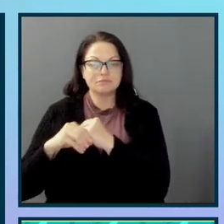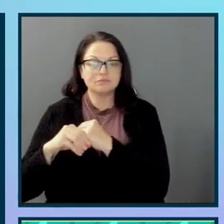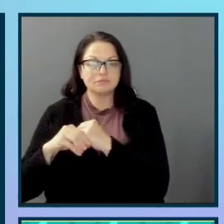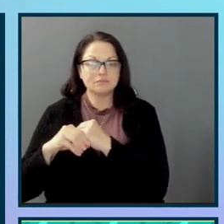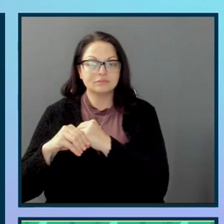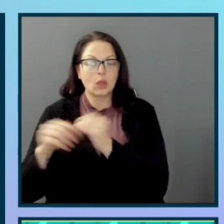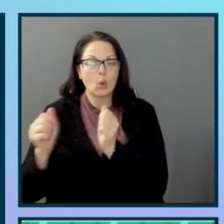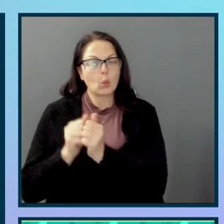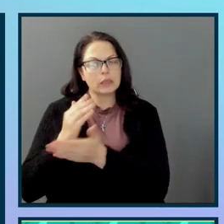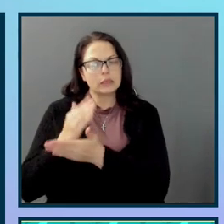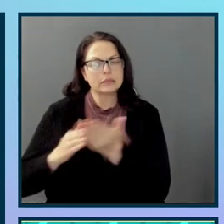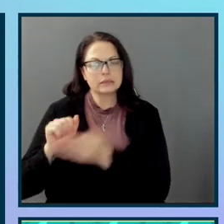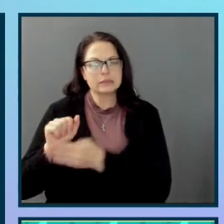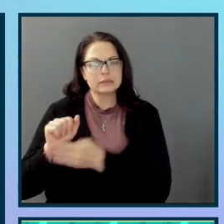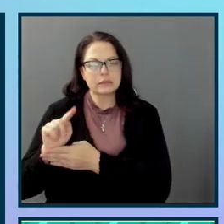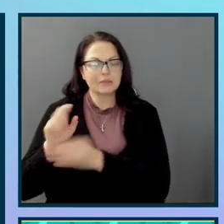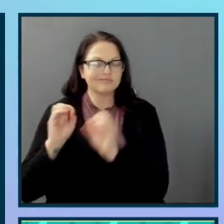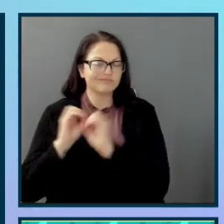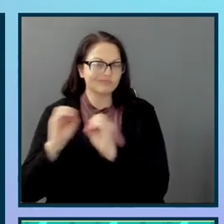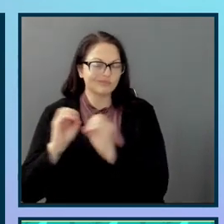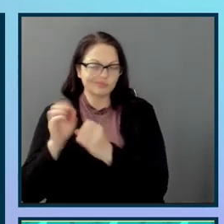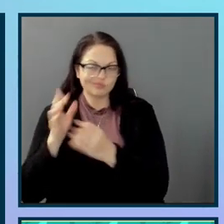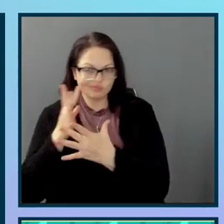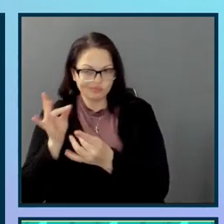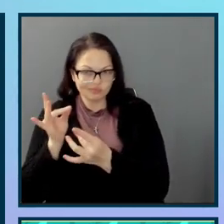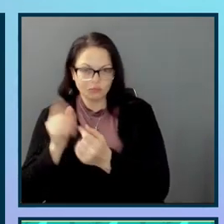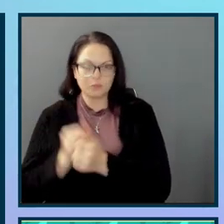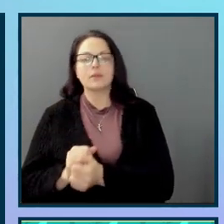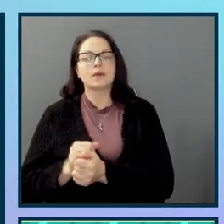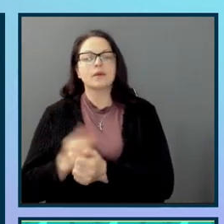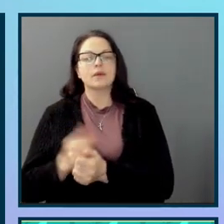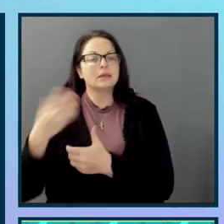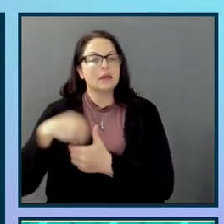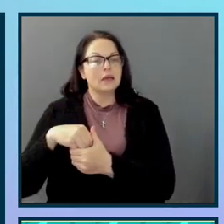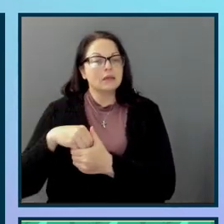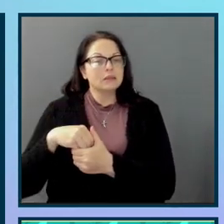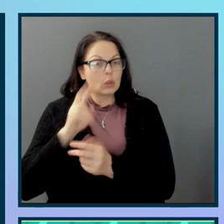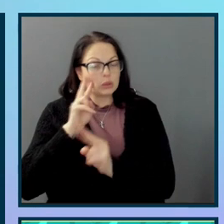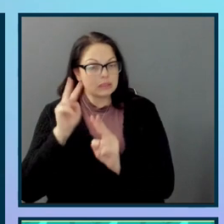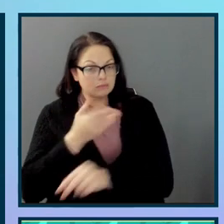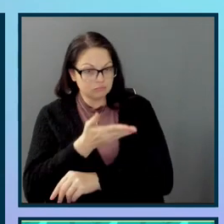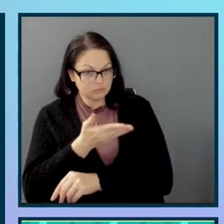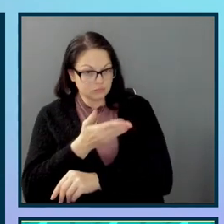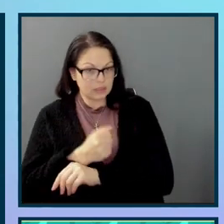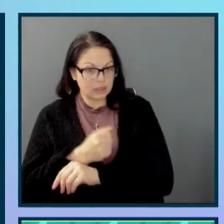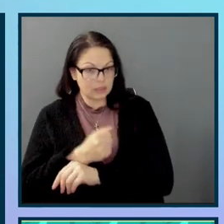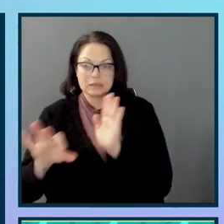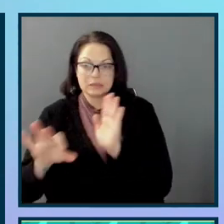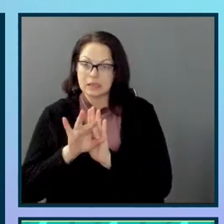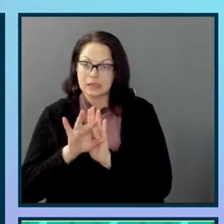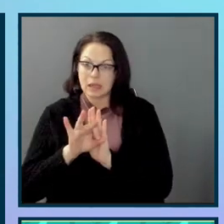styling. Nothing super interesting. Inside of it, we'll find two spans. These are used to like create the cross